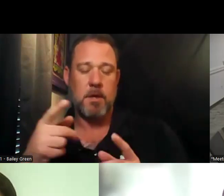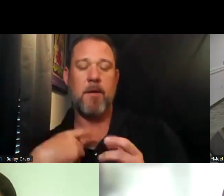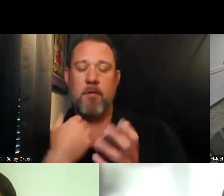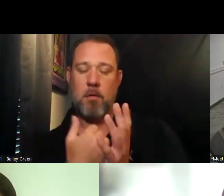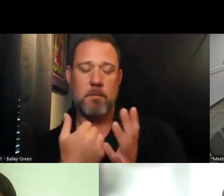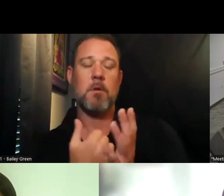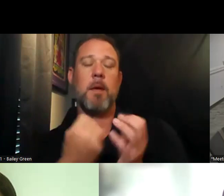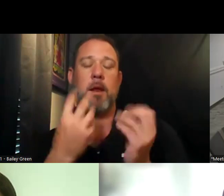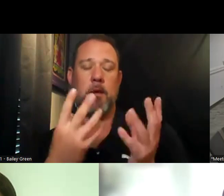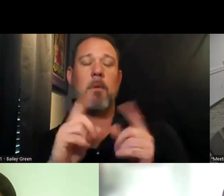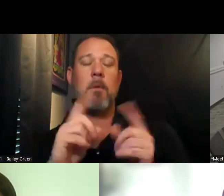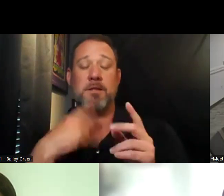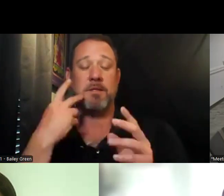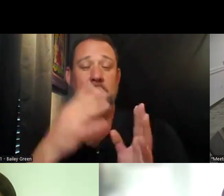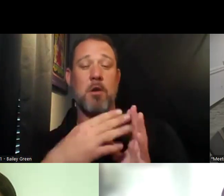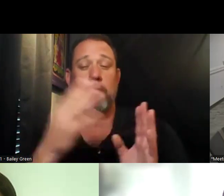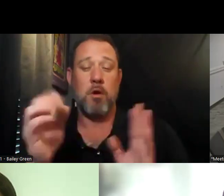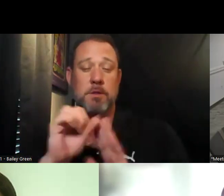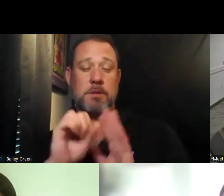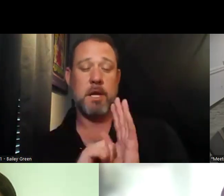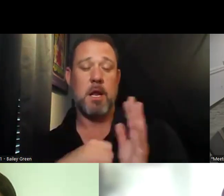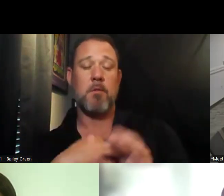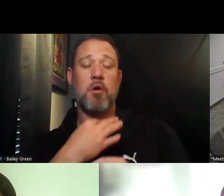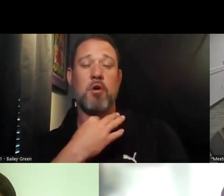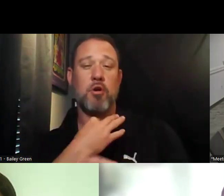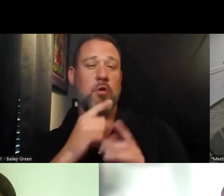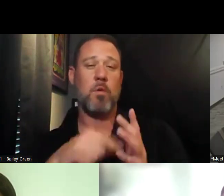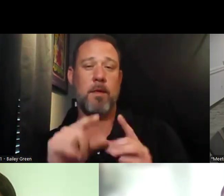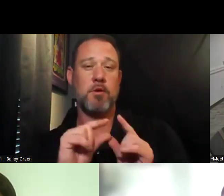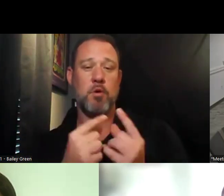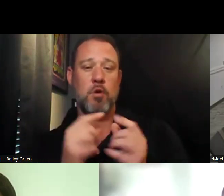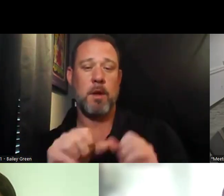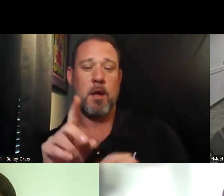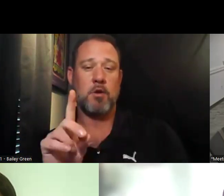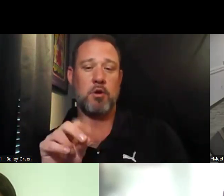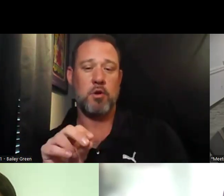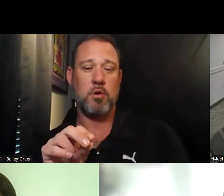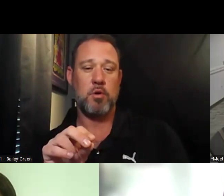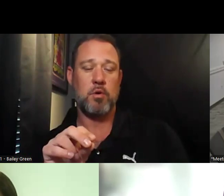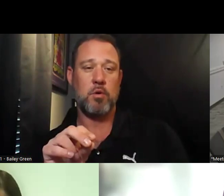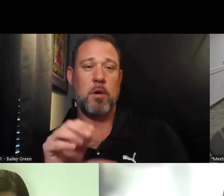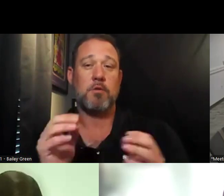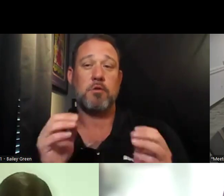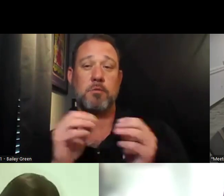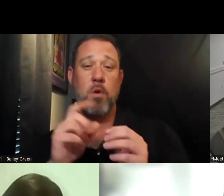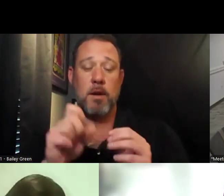What I am seeing across the state, and I'm curious what this group can do, is as there's more needs developed, the more move towards